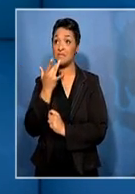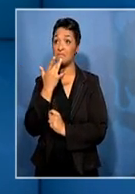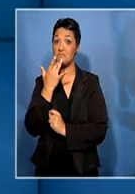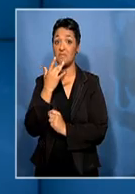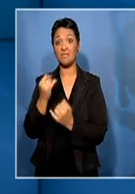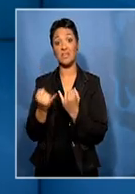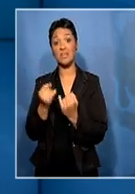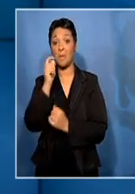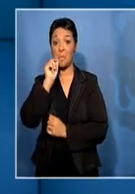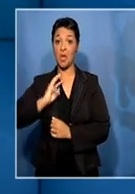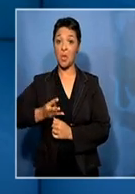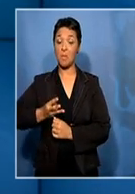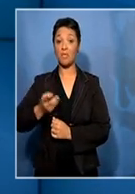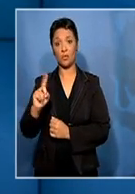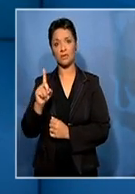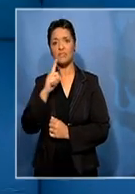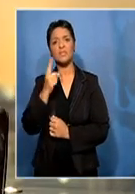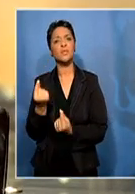sexual orientation?